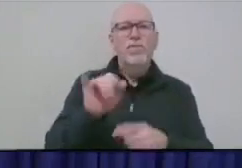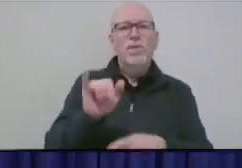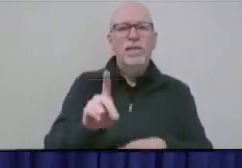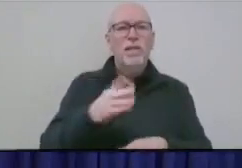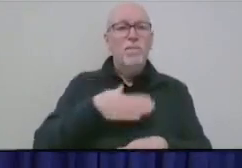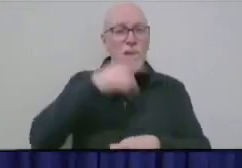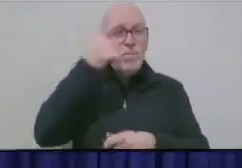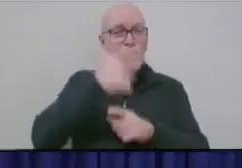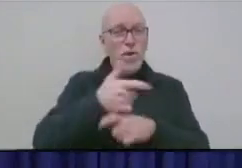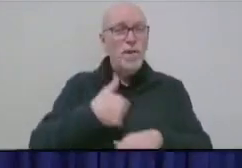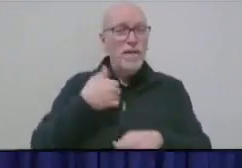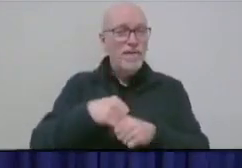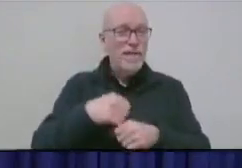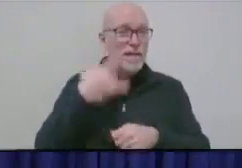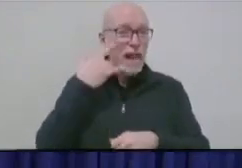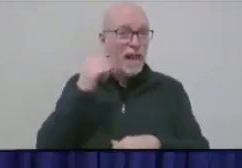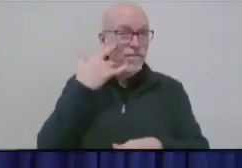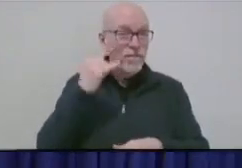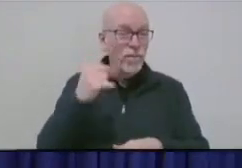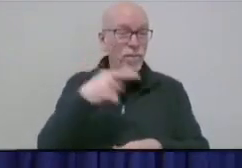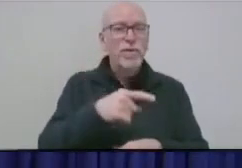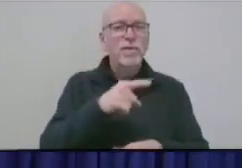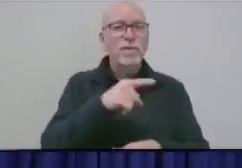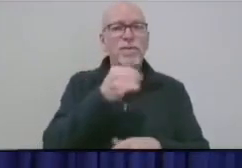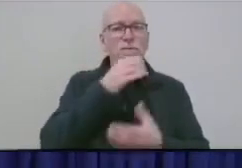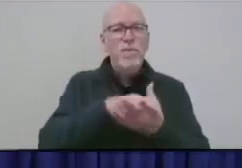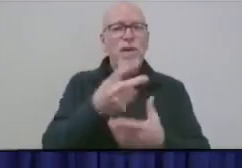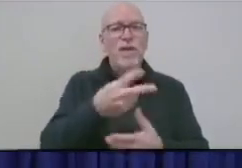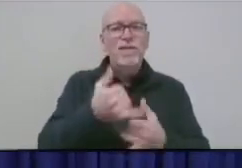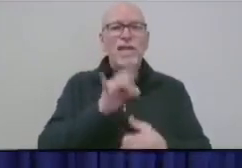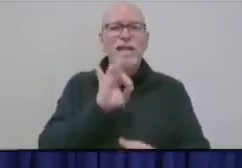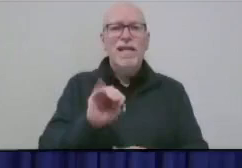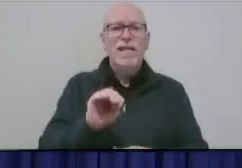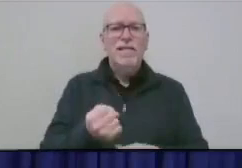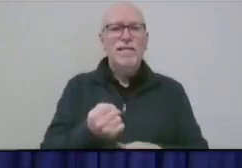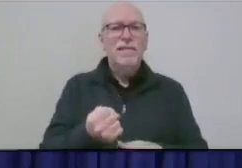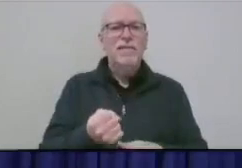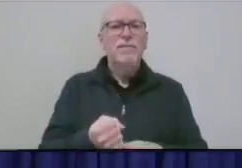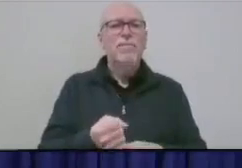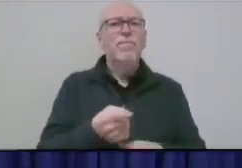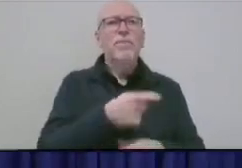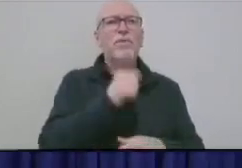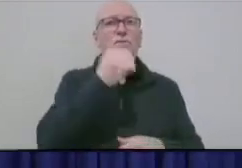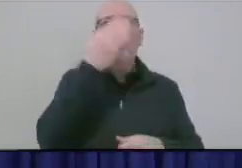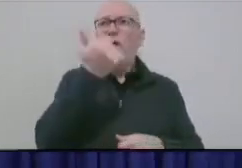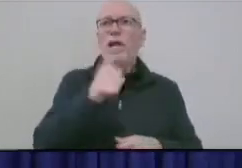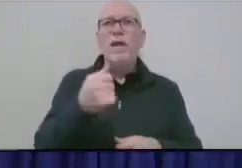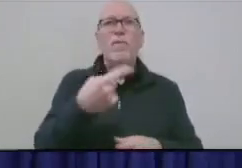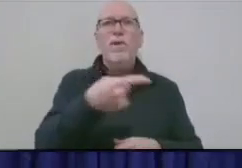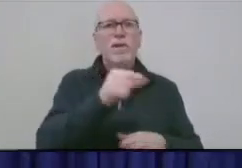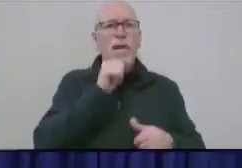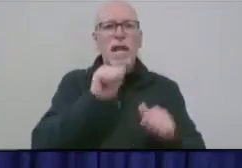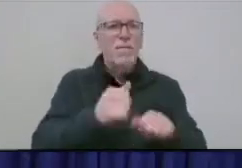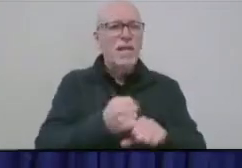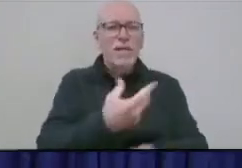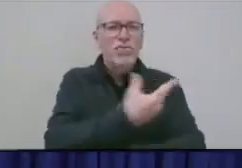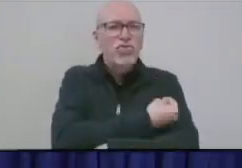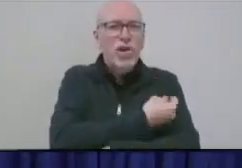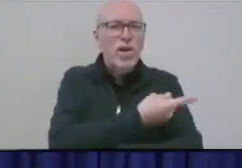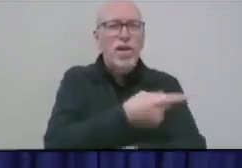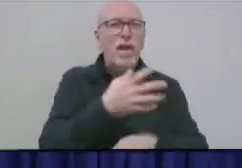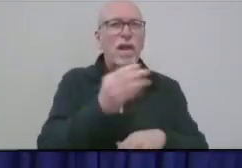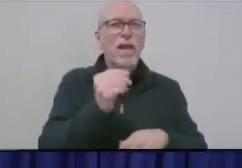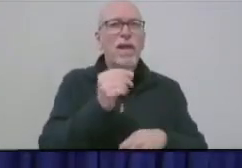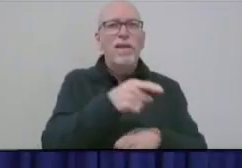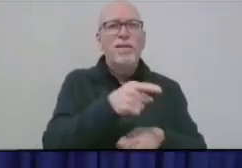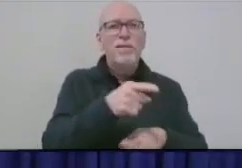brother lives in California, and he and his wife in their 80s know of no one and have not been able to get a shot and have can